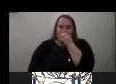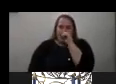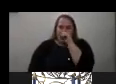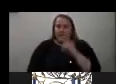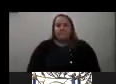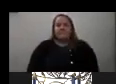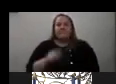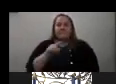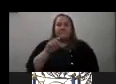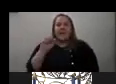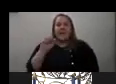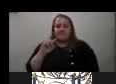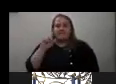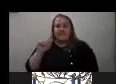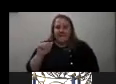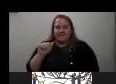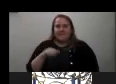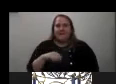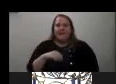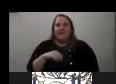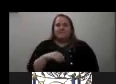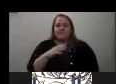There's Amanda and Yoshi.